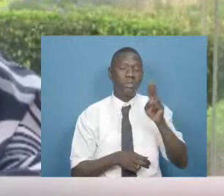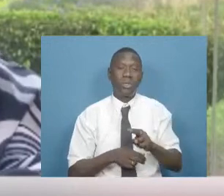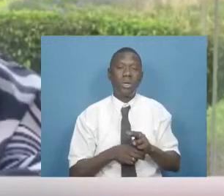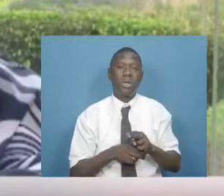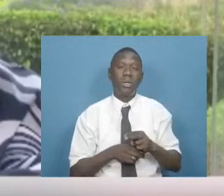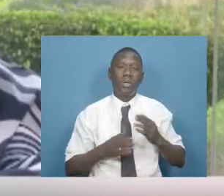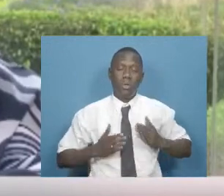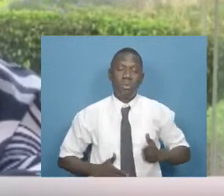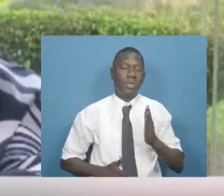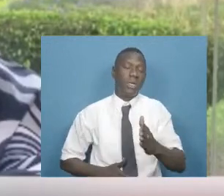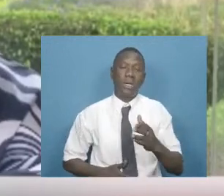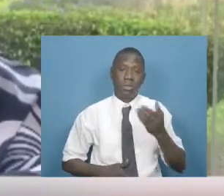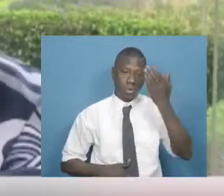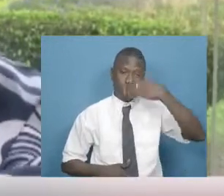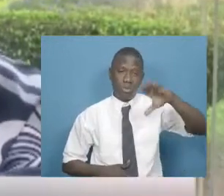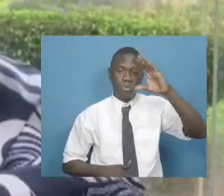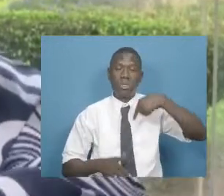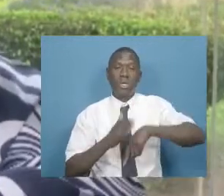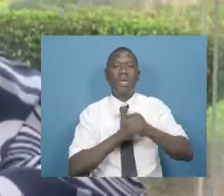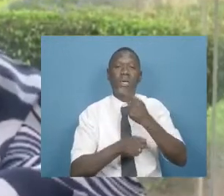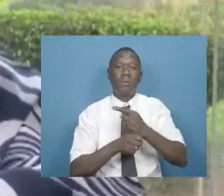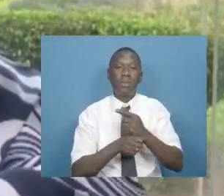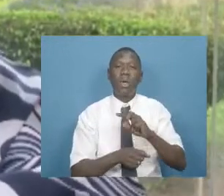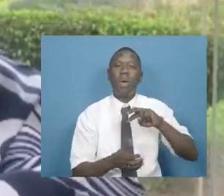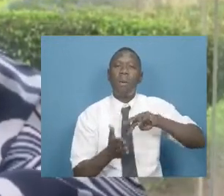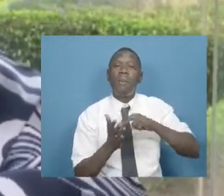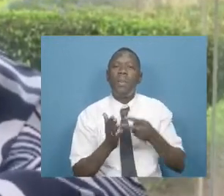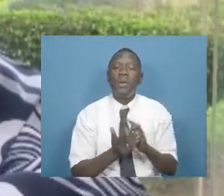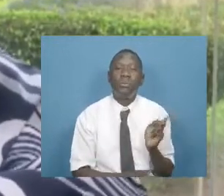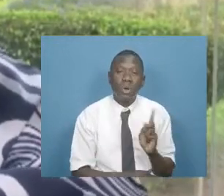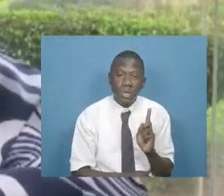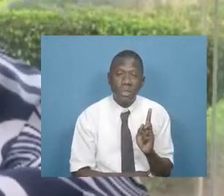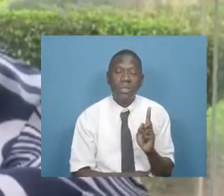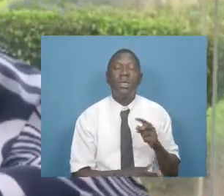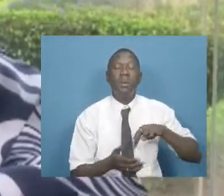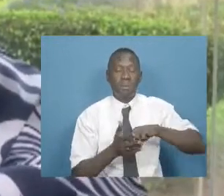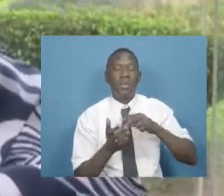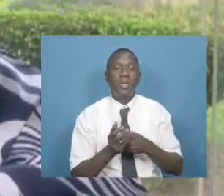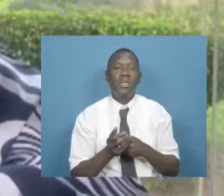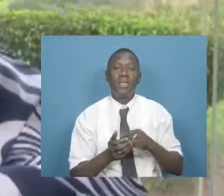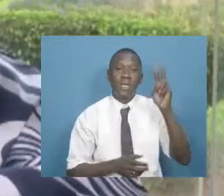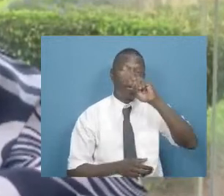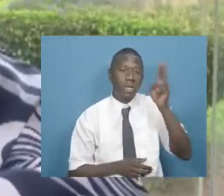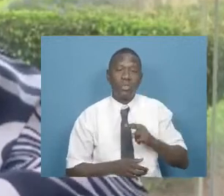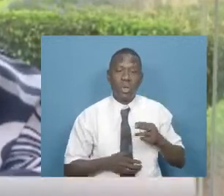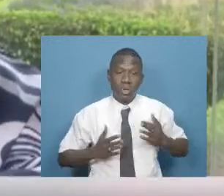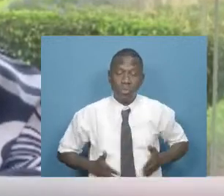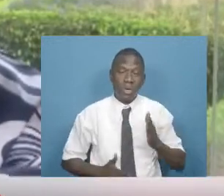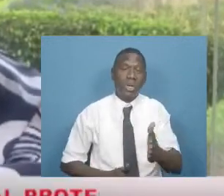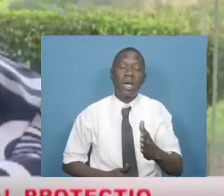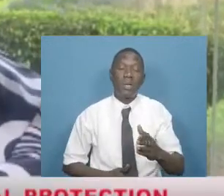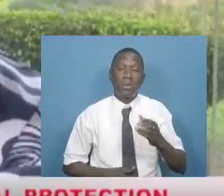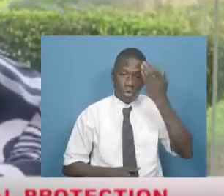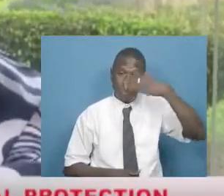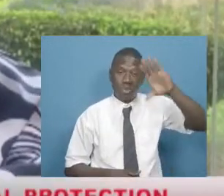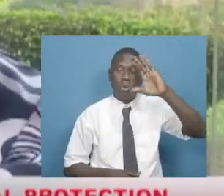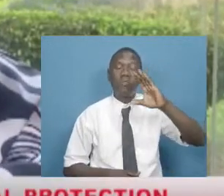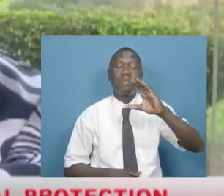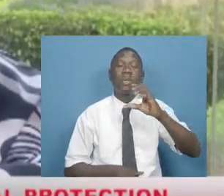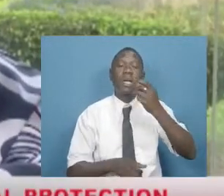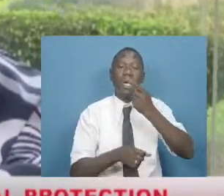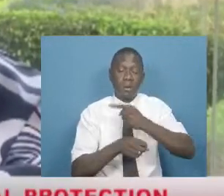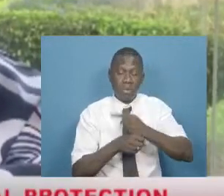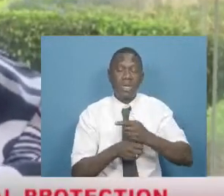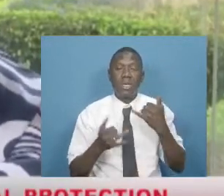Human Rights Commission of the Gambia. What does that mean? It means that the National Human Rights Commission of the Gambia can now work